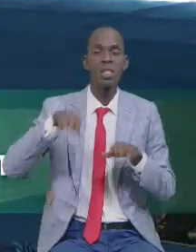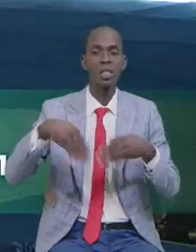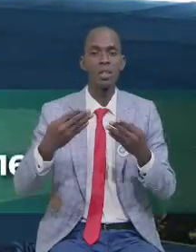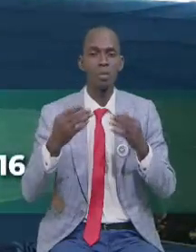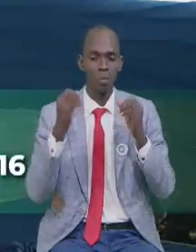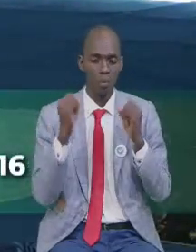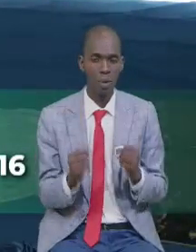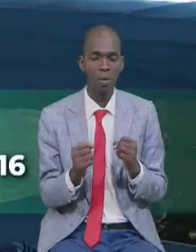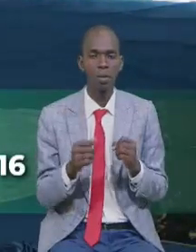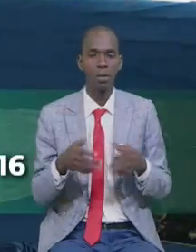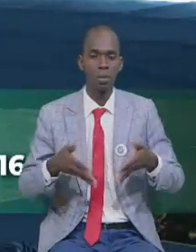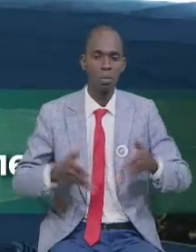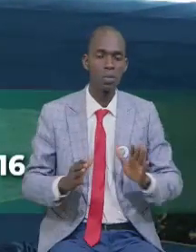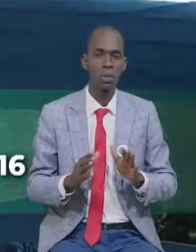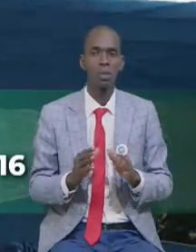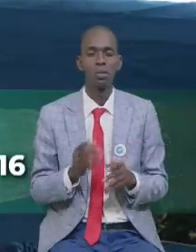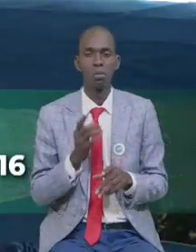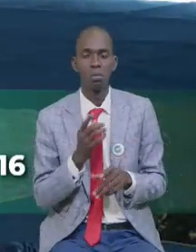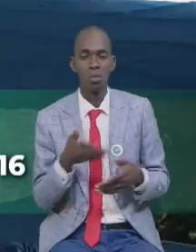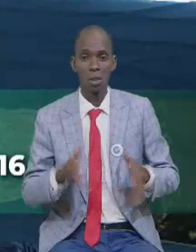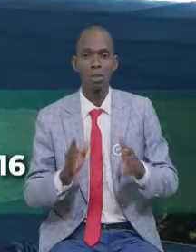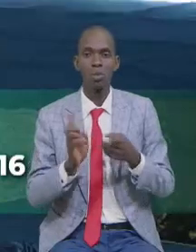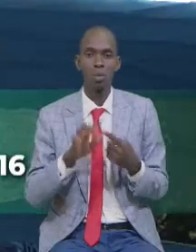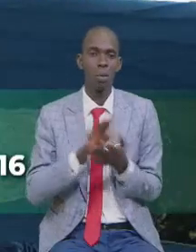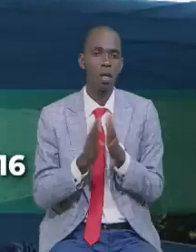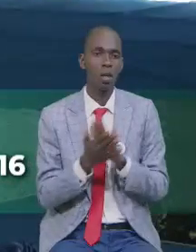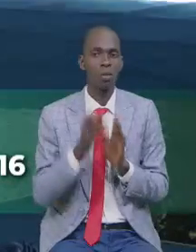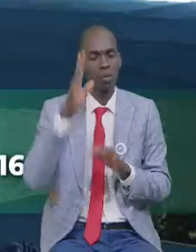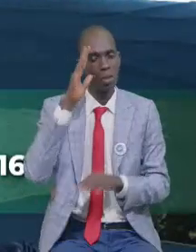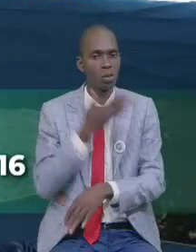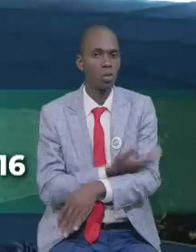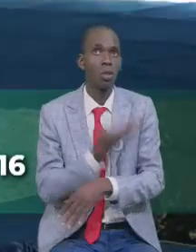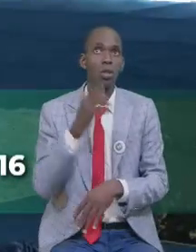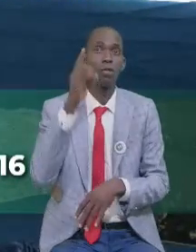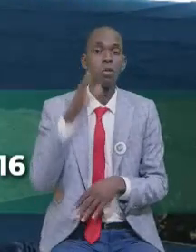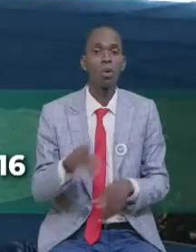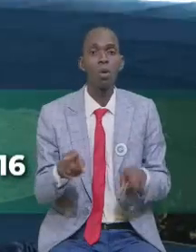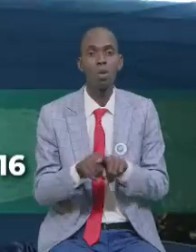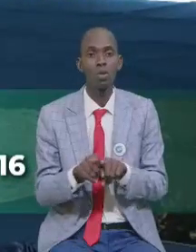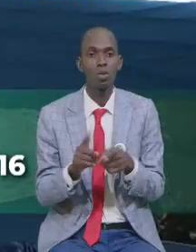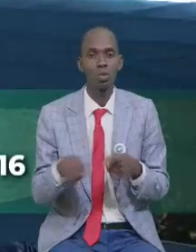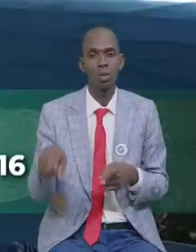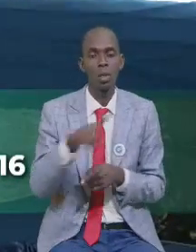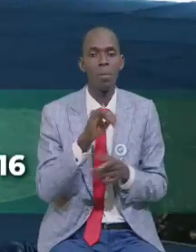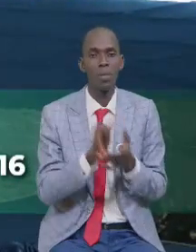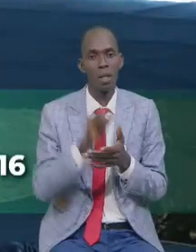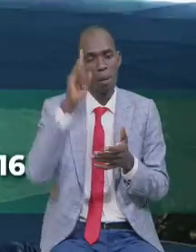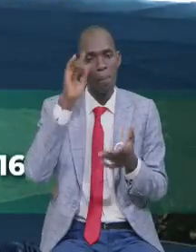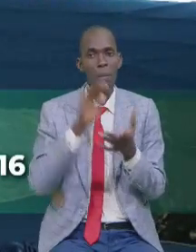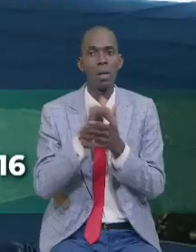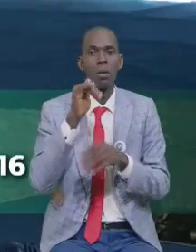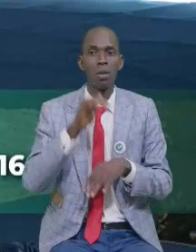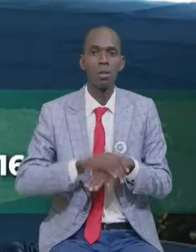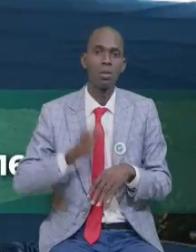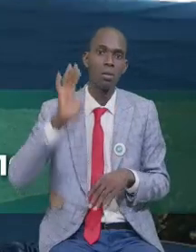to become the sons of God, even to them that believe on